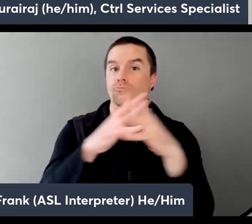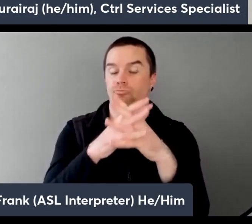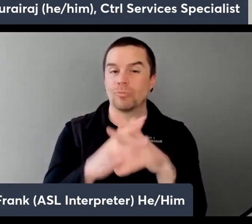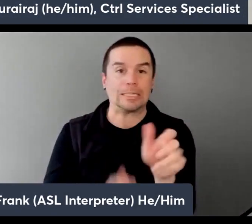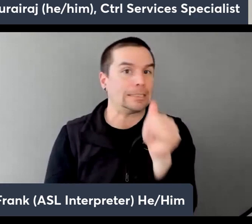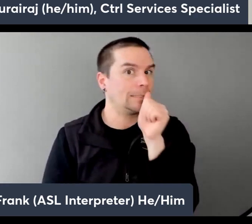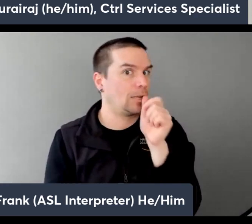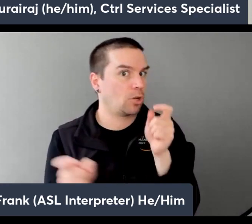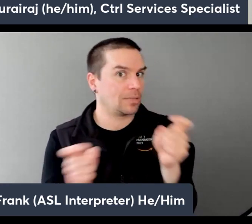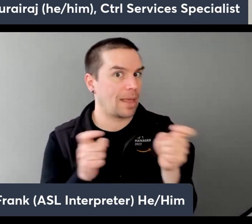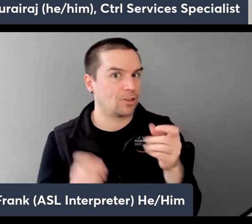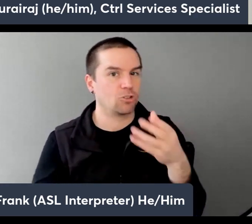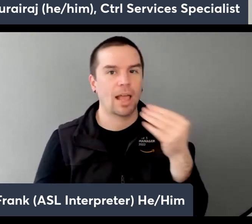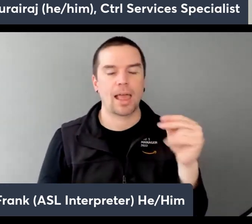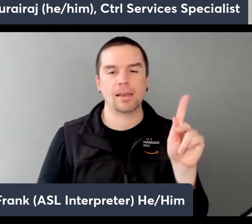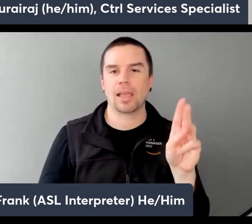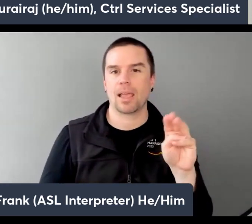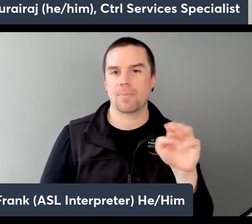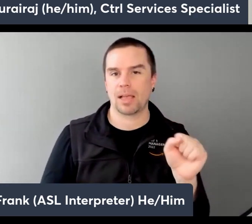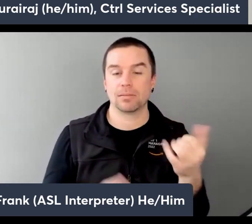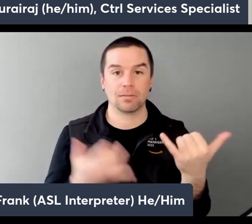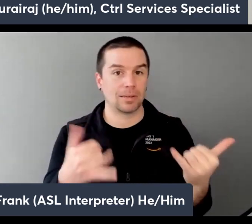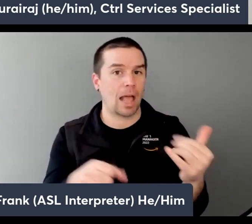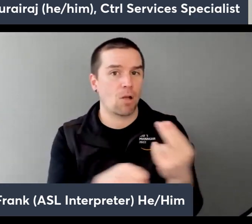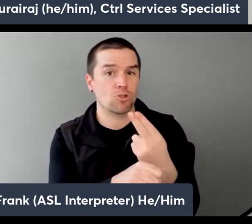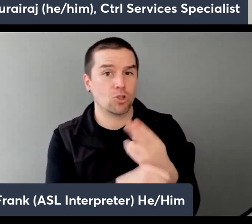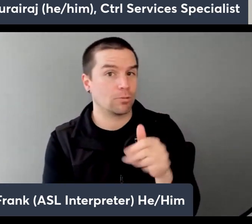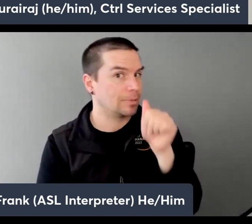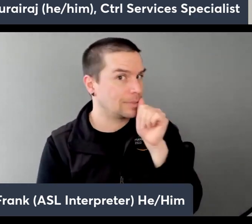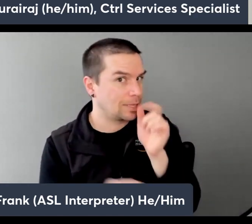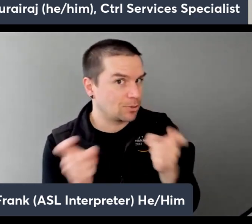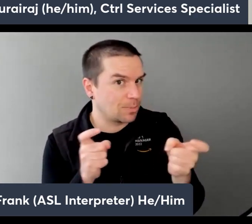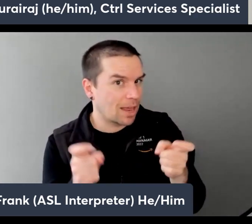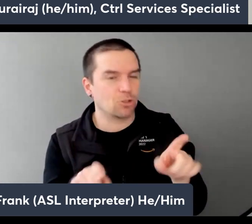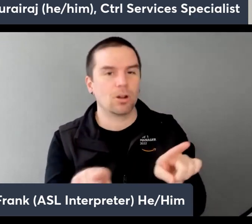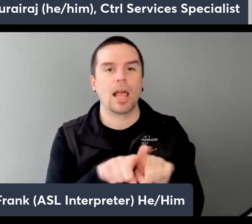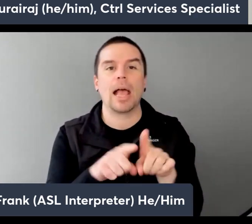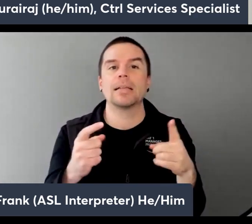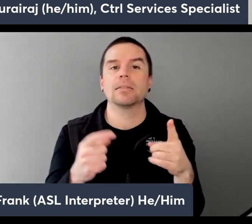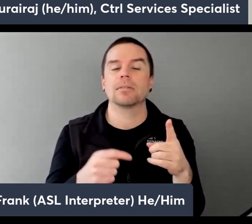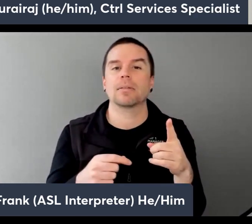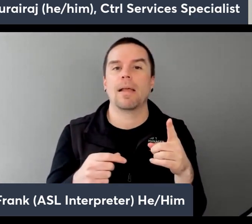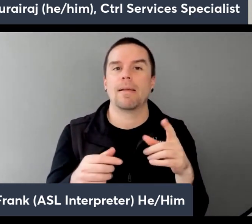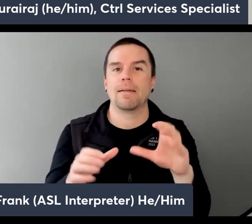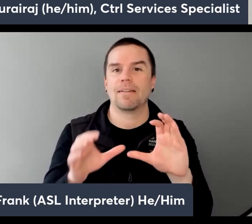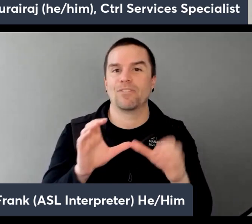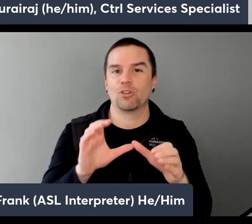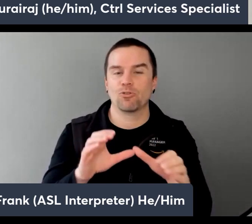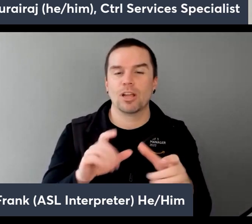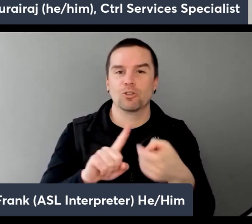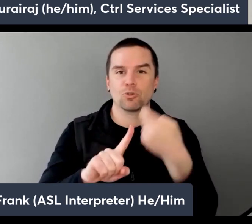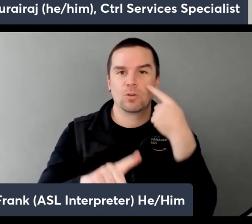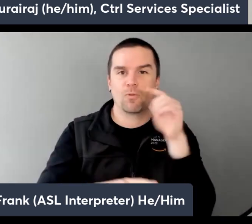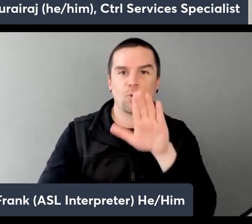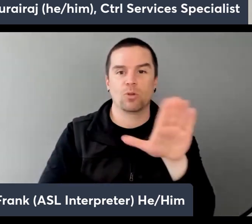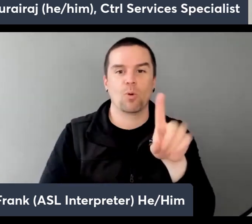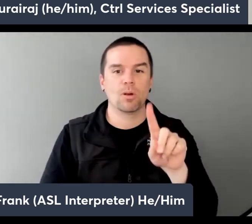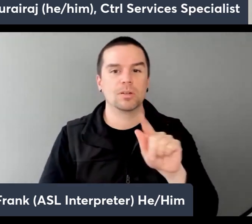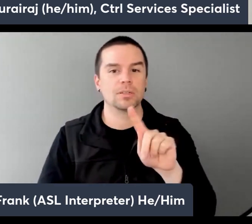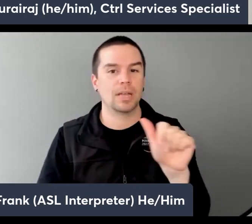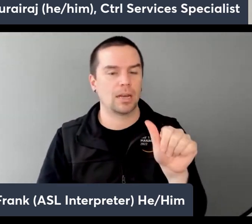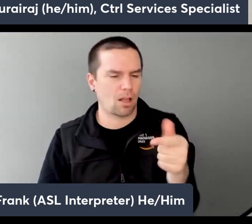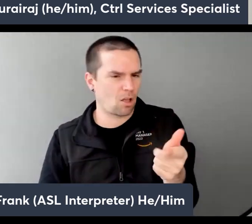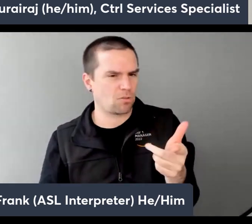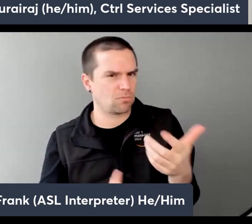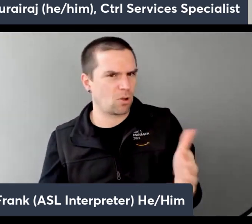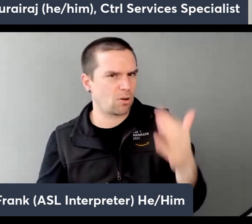can use Secrets Manager as a configuration source of your data. I don't know if people here are already familiar